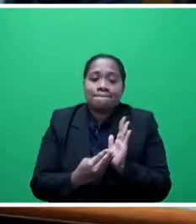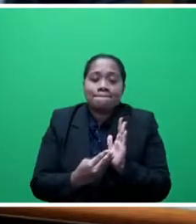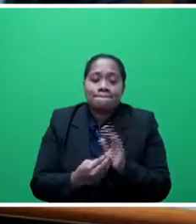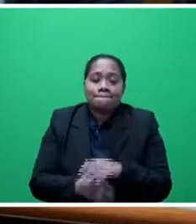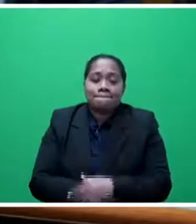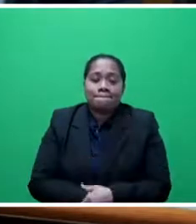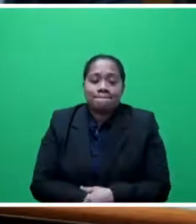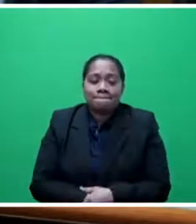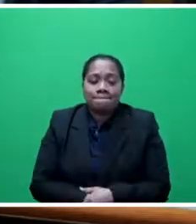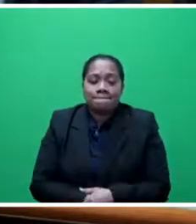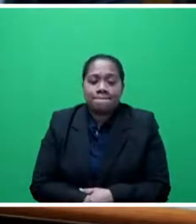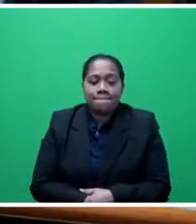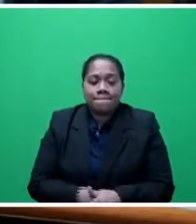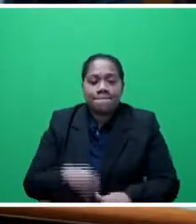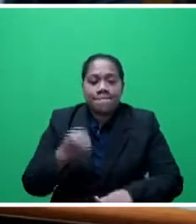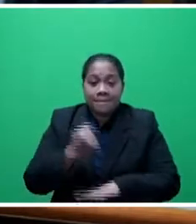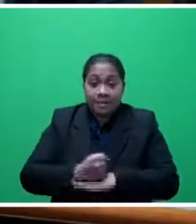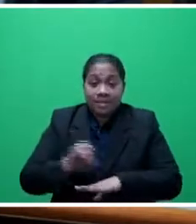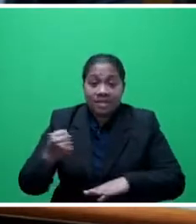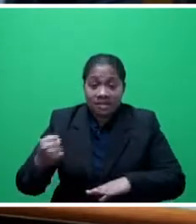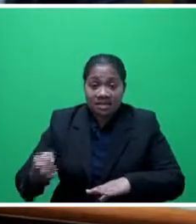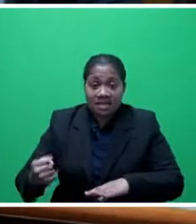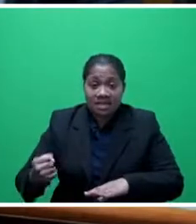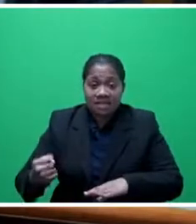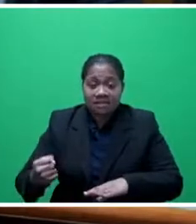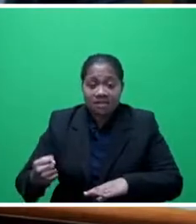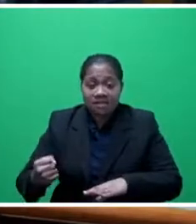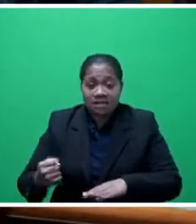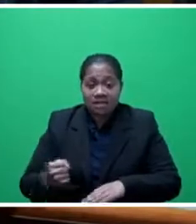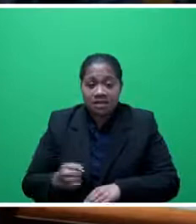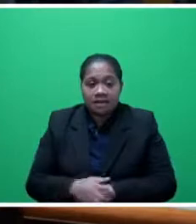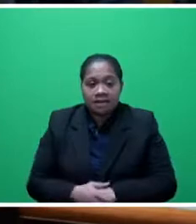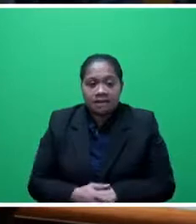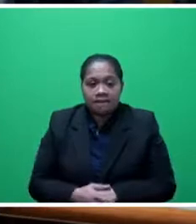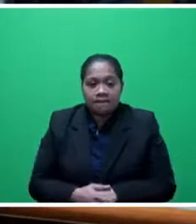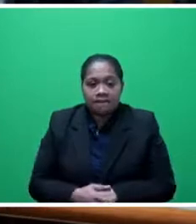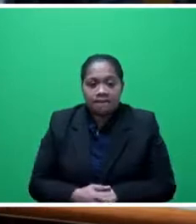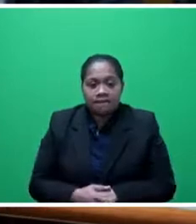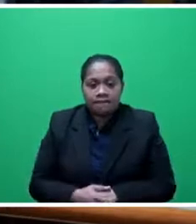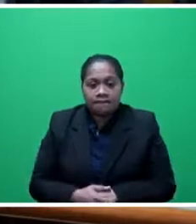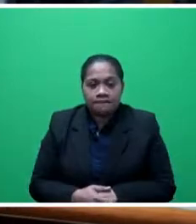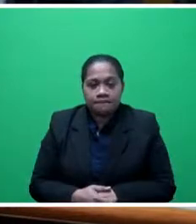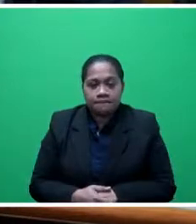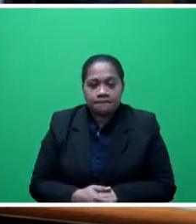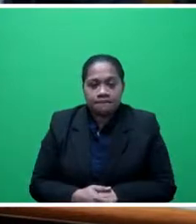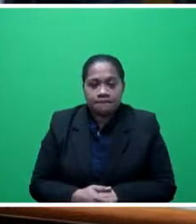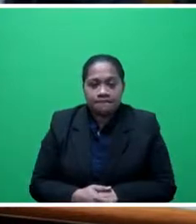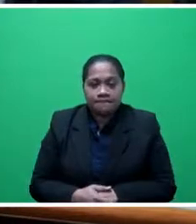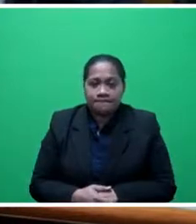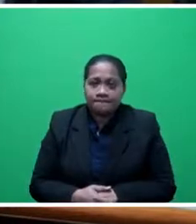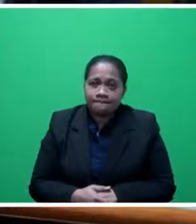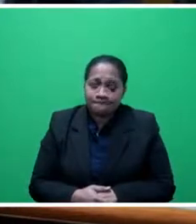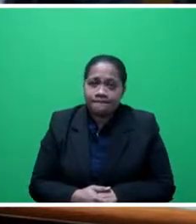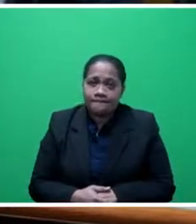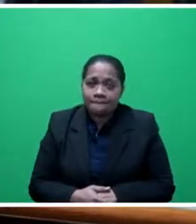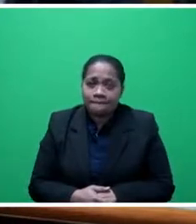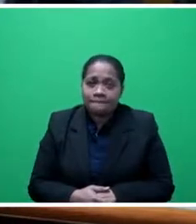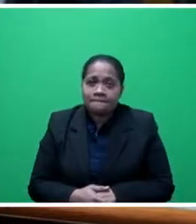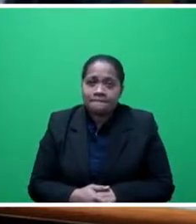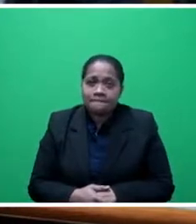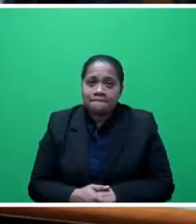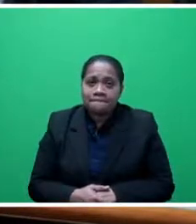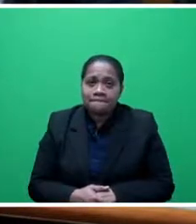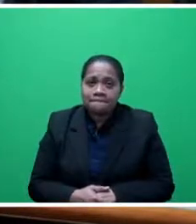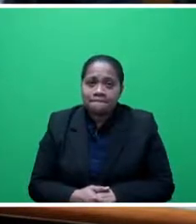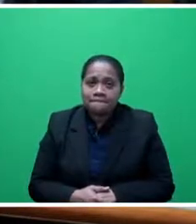the government quite, or perhaps in a very cryptical manner,